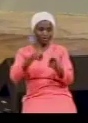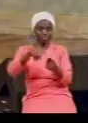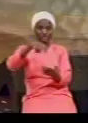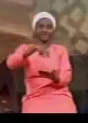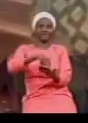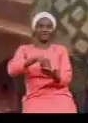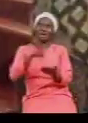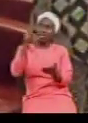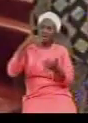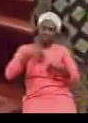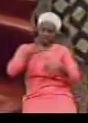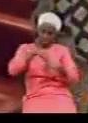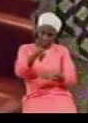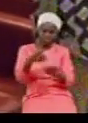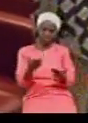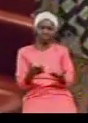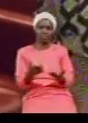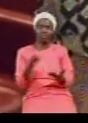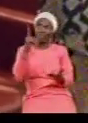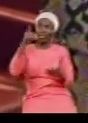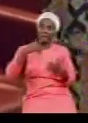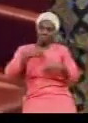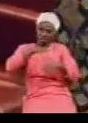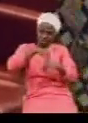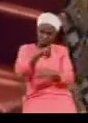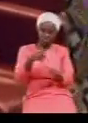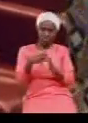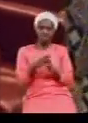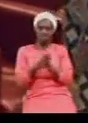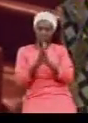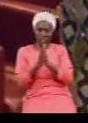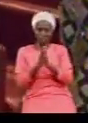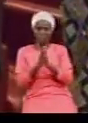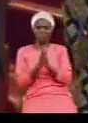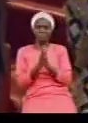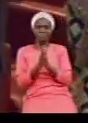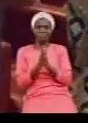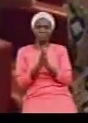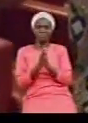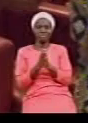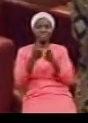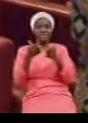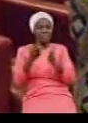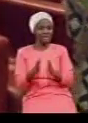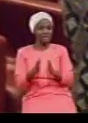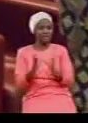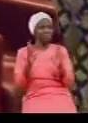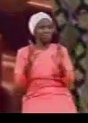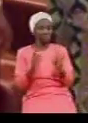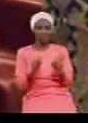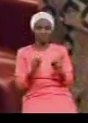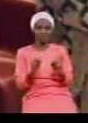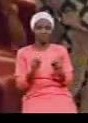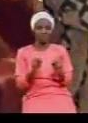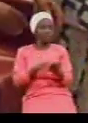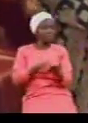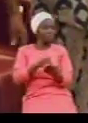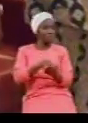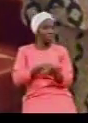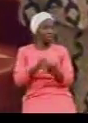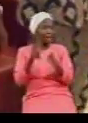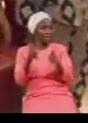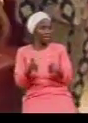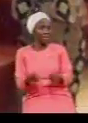called you. He has called you. He has called you. Let no weak person,